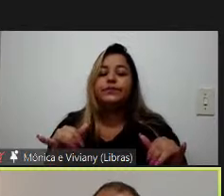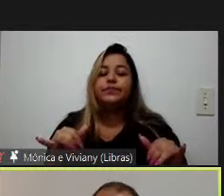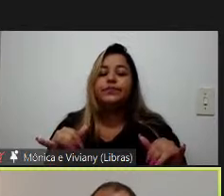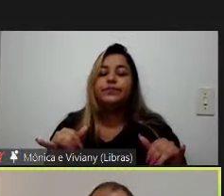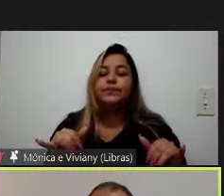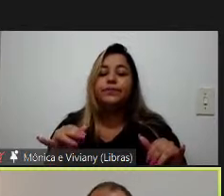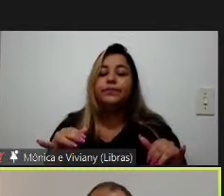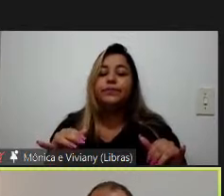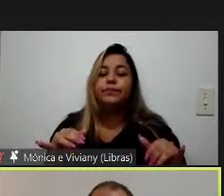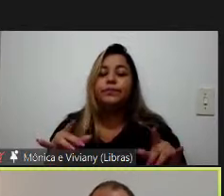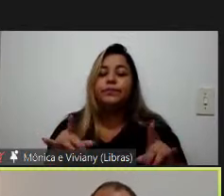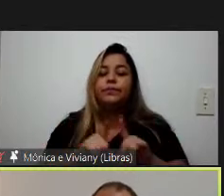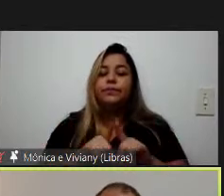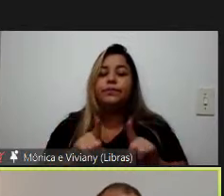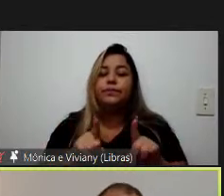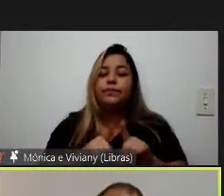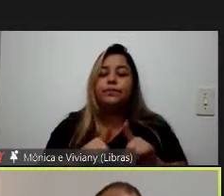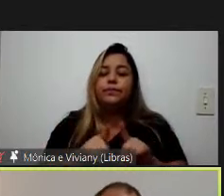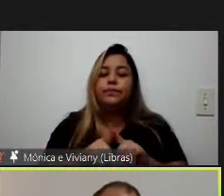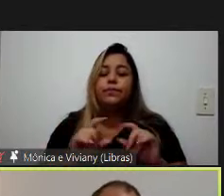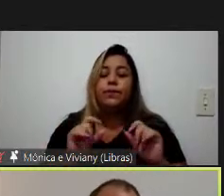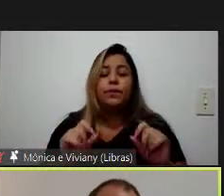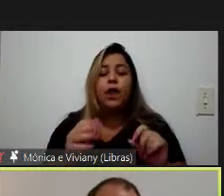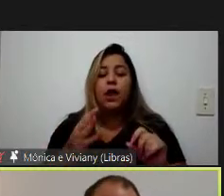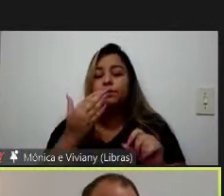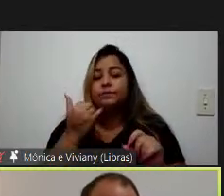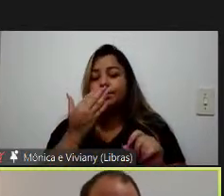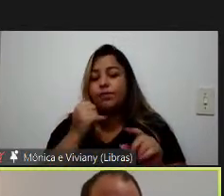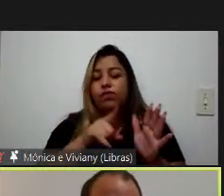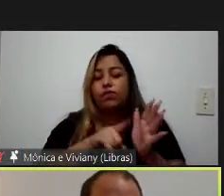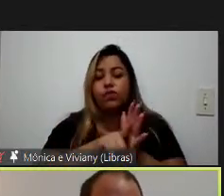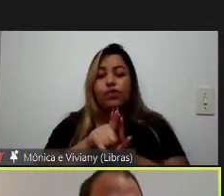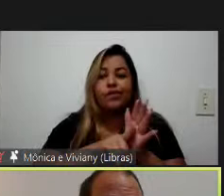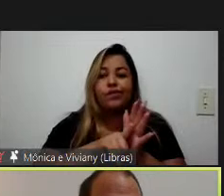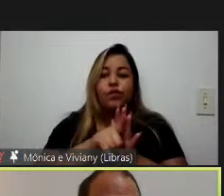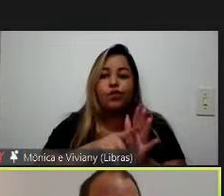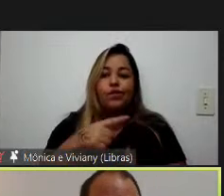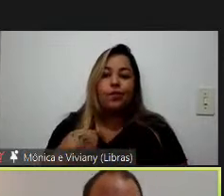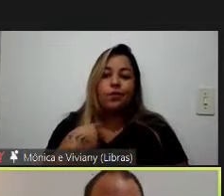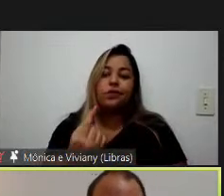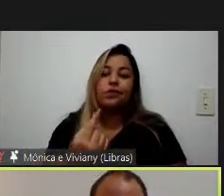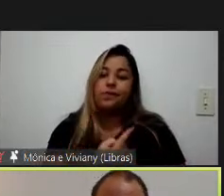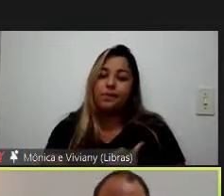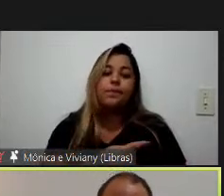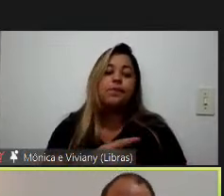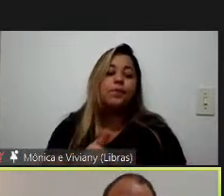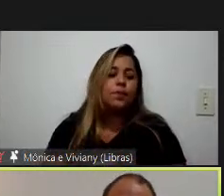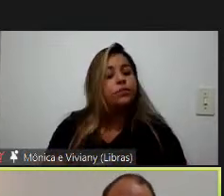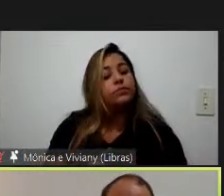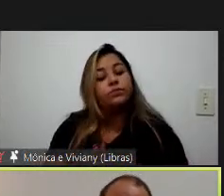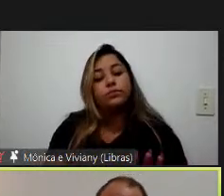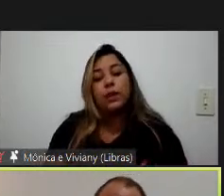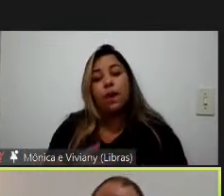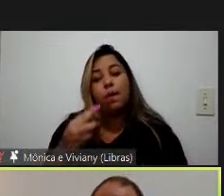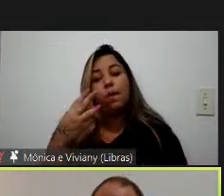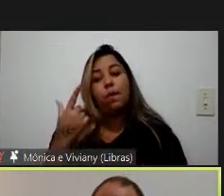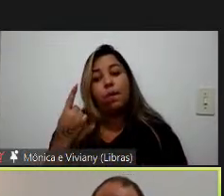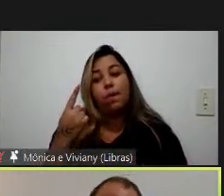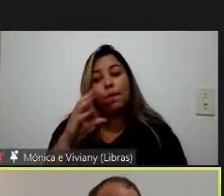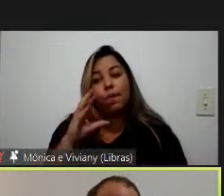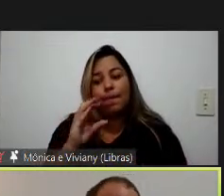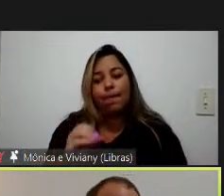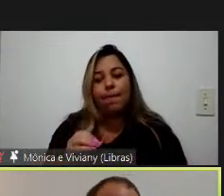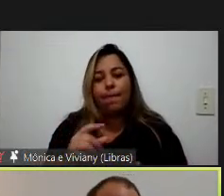Cancer Research Fund International, and which distinguishes 10 areas of action. The first one